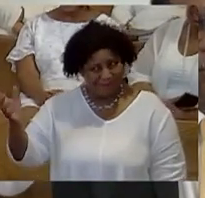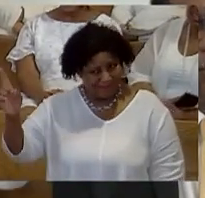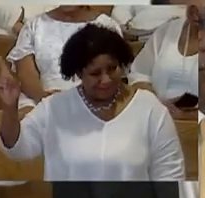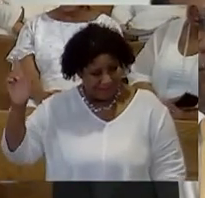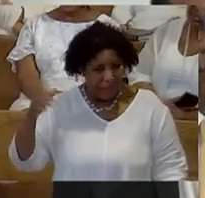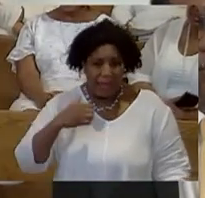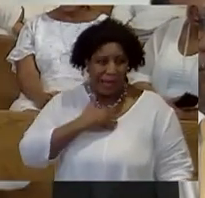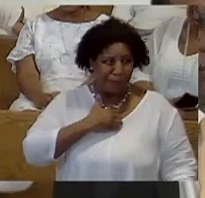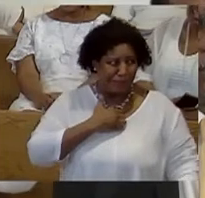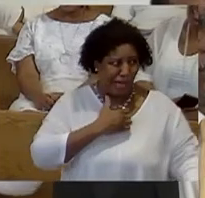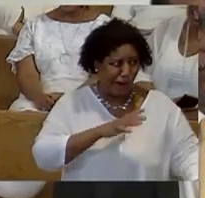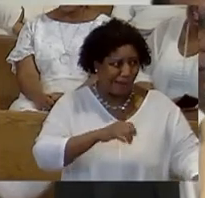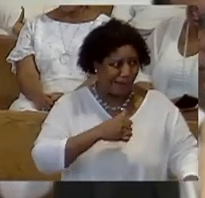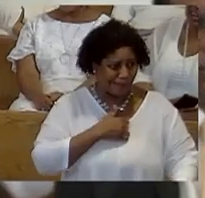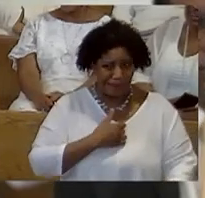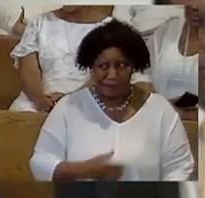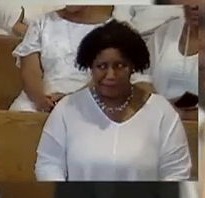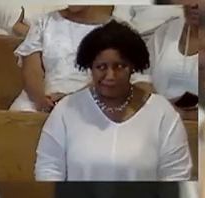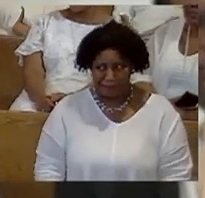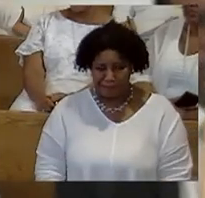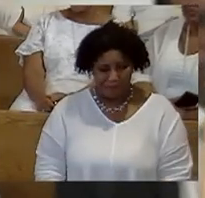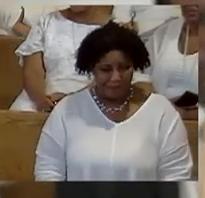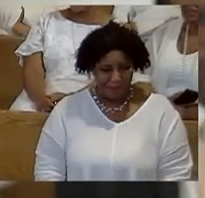I'm sorry.